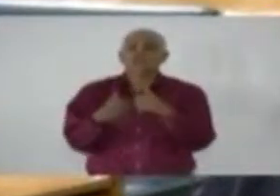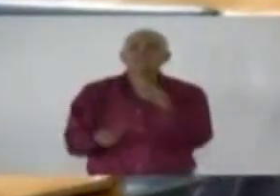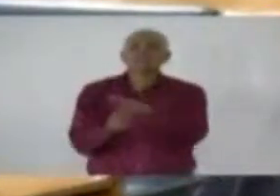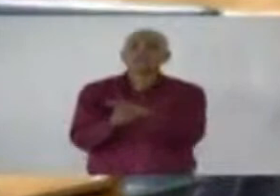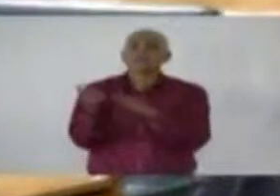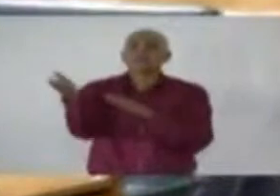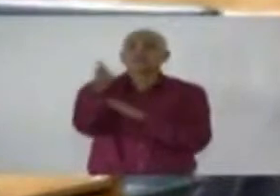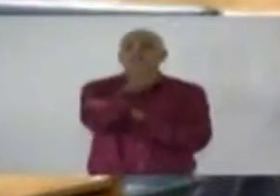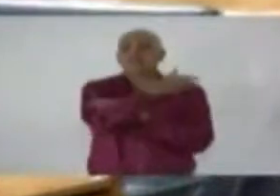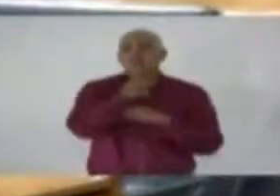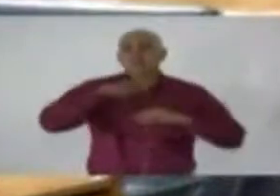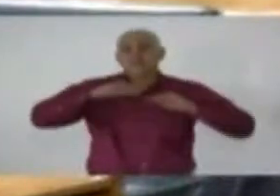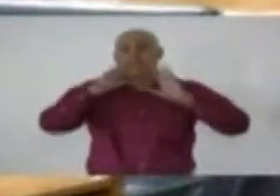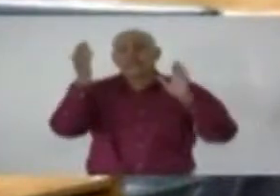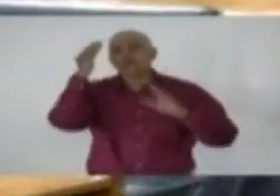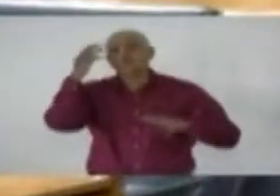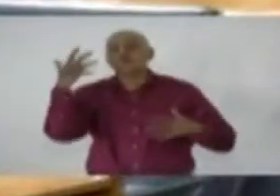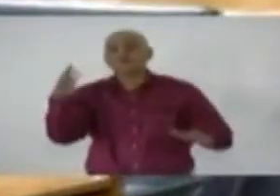We're very clear of that.